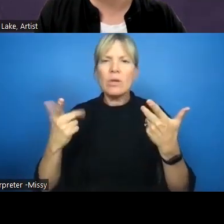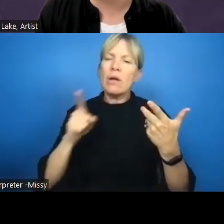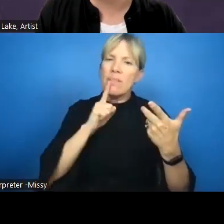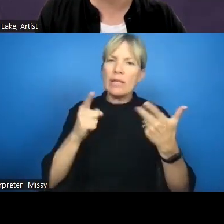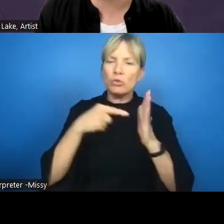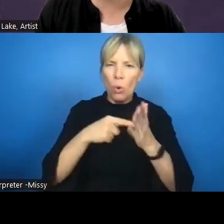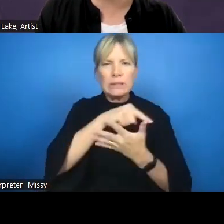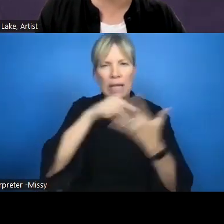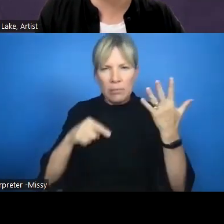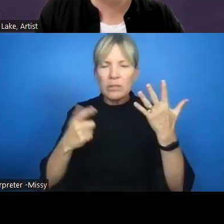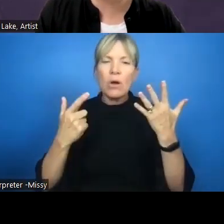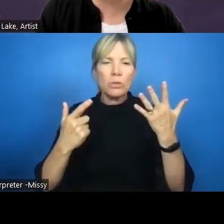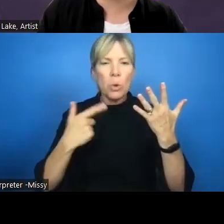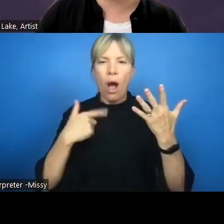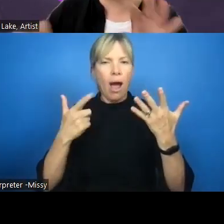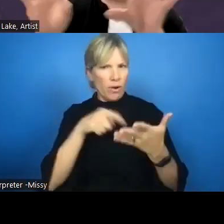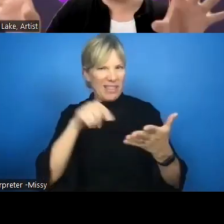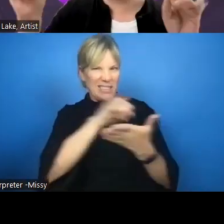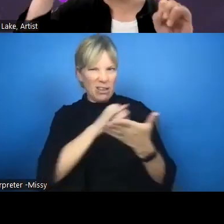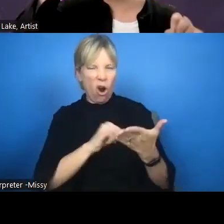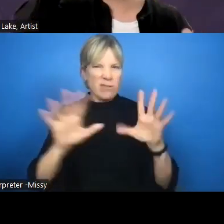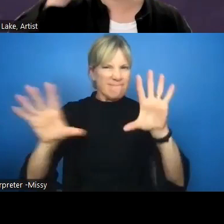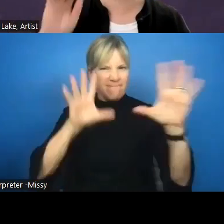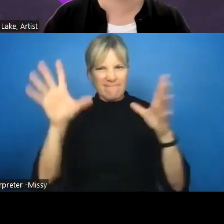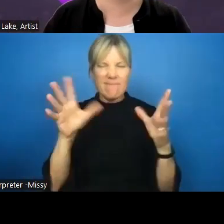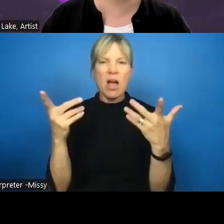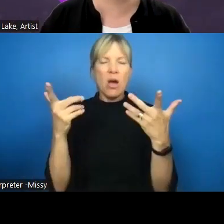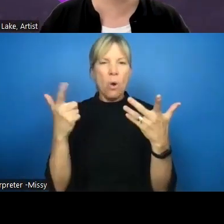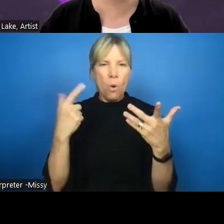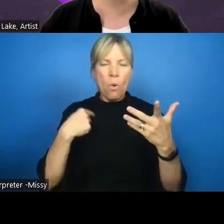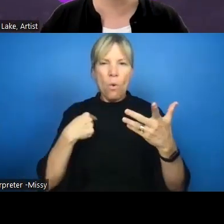So I'm for this piece, I'm trying to go with